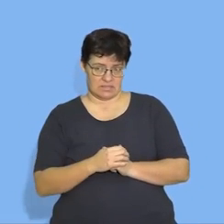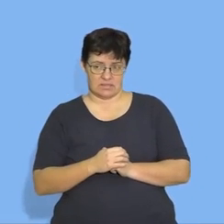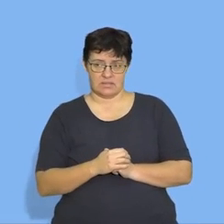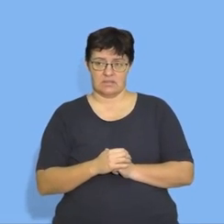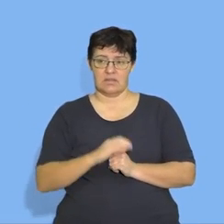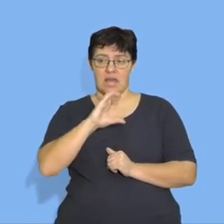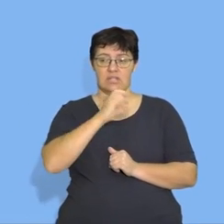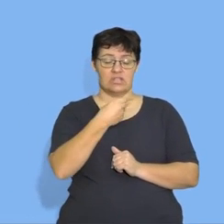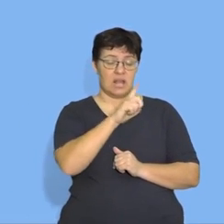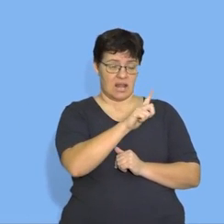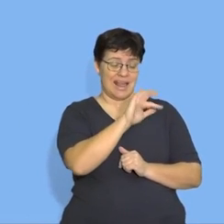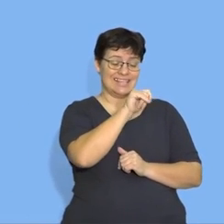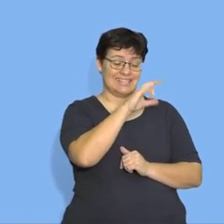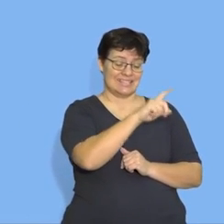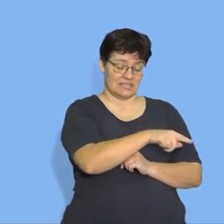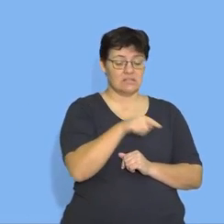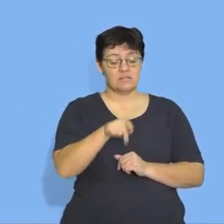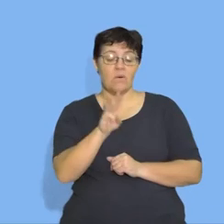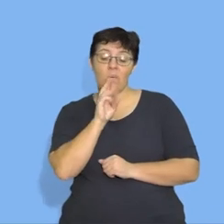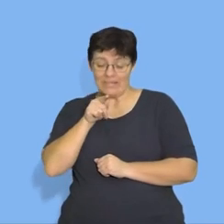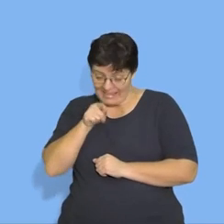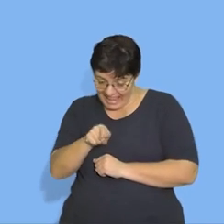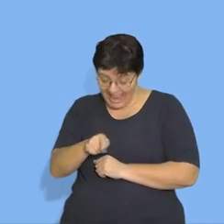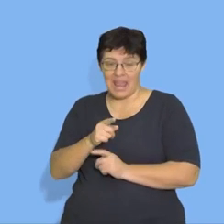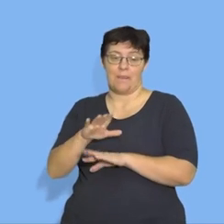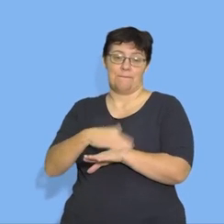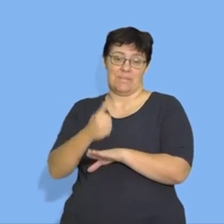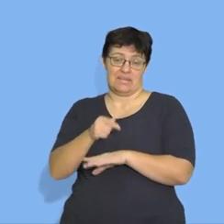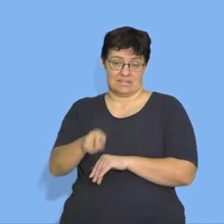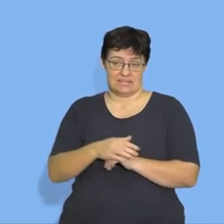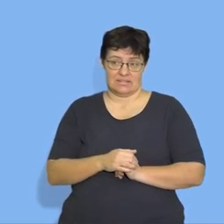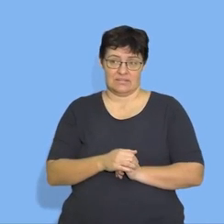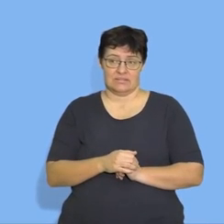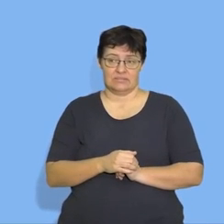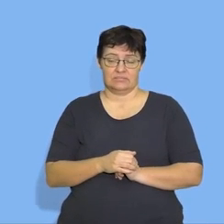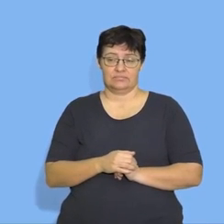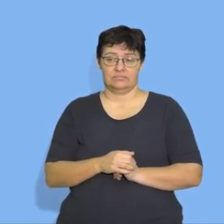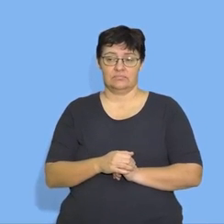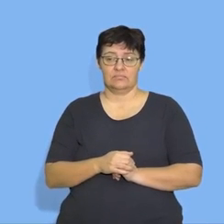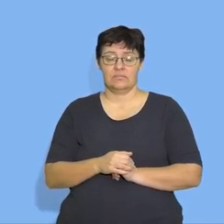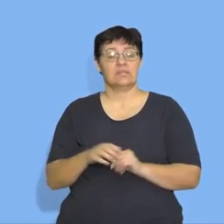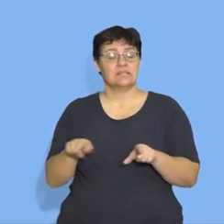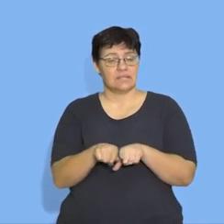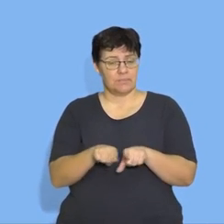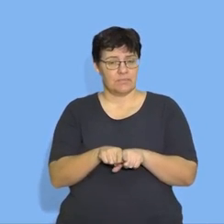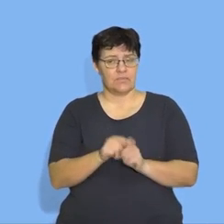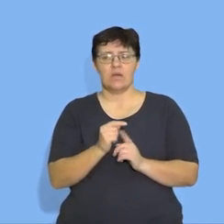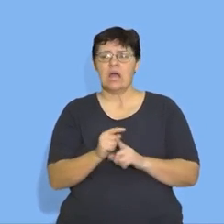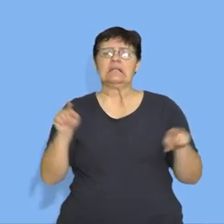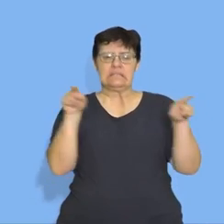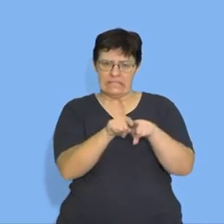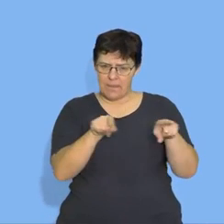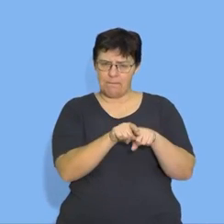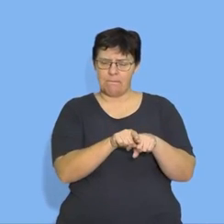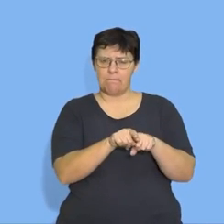while water in this case is a base, right? Okay. Furthermore, we are saying that if we consider the very same